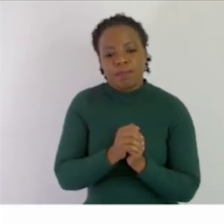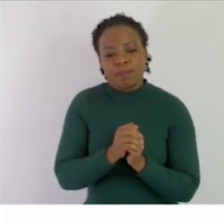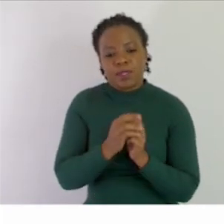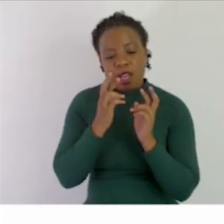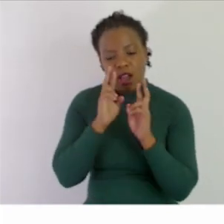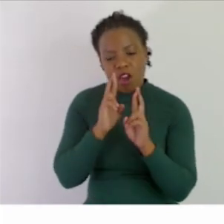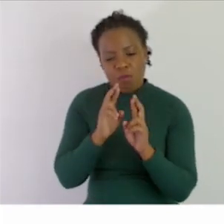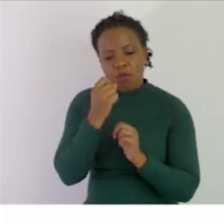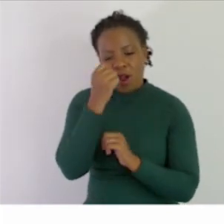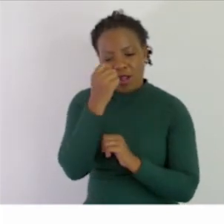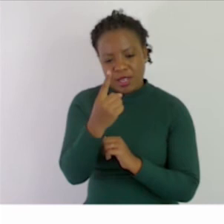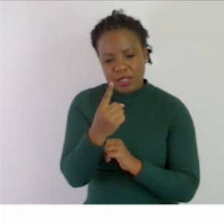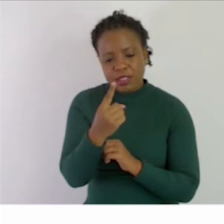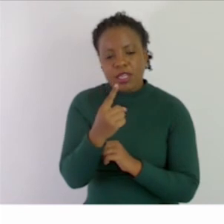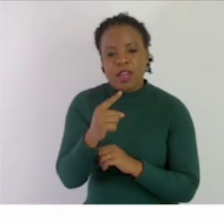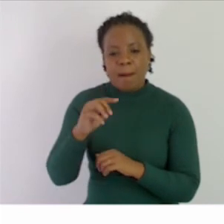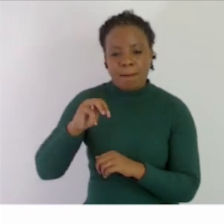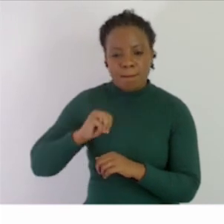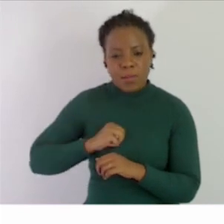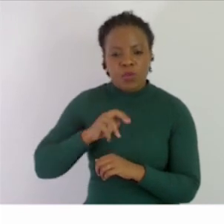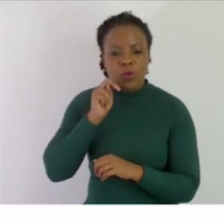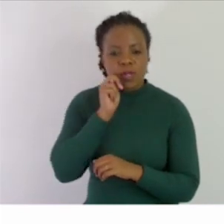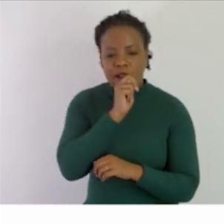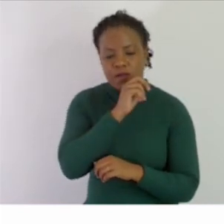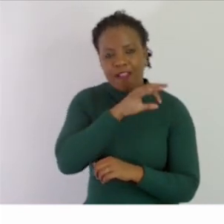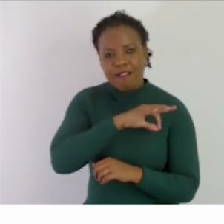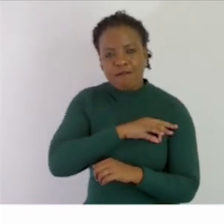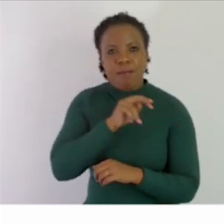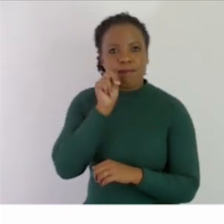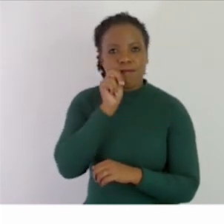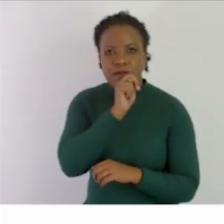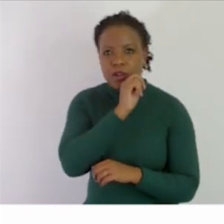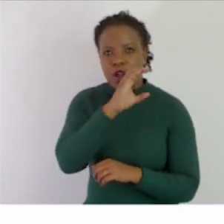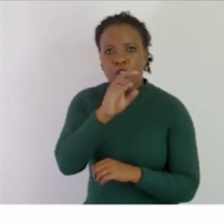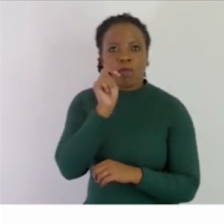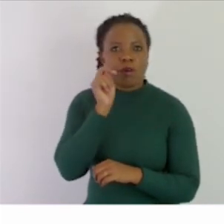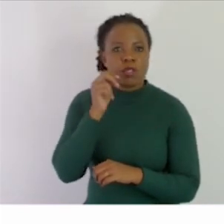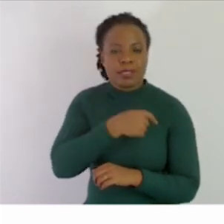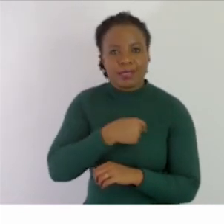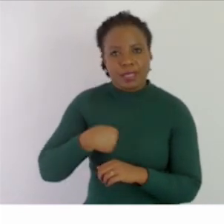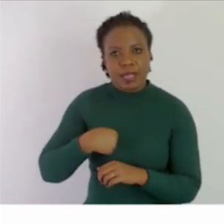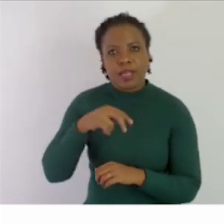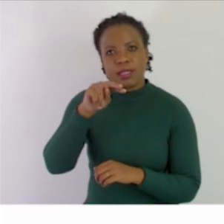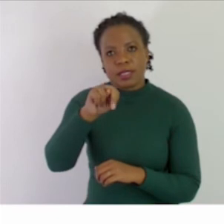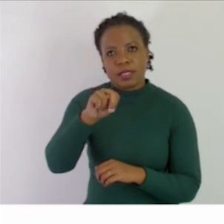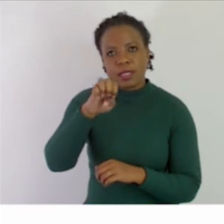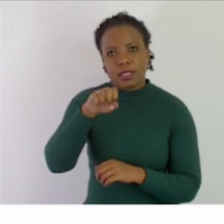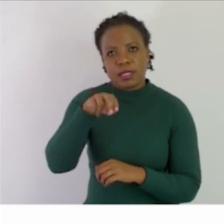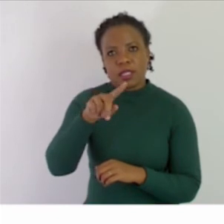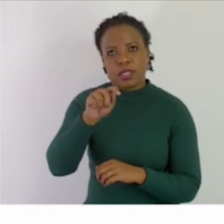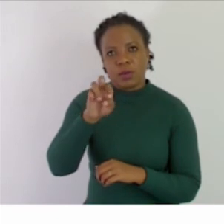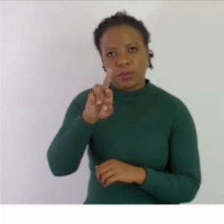masculine, feminine, common gender, and neuter. So do the rest. Without wasting much of our time,